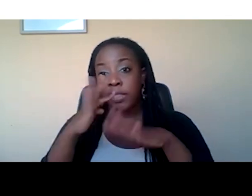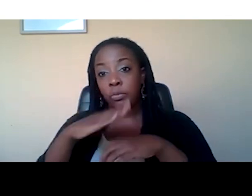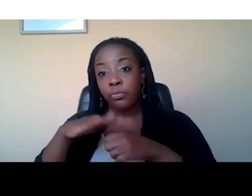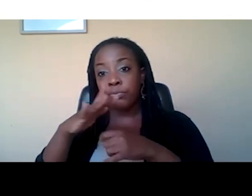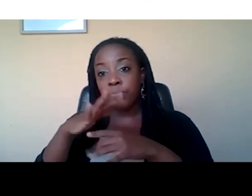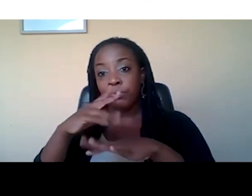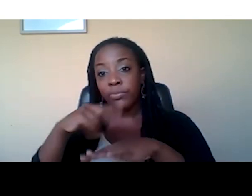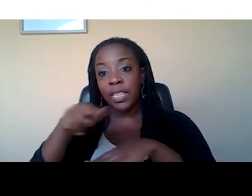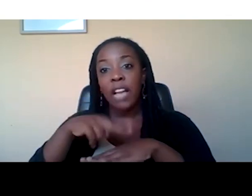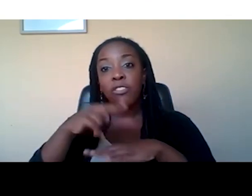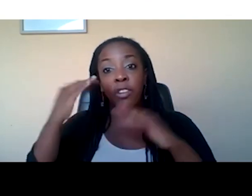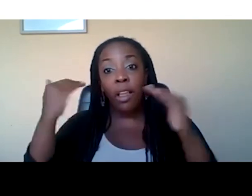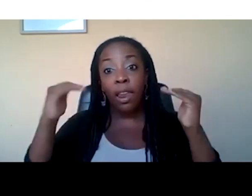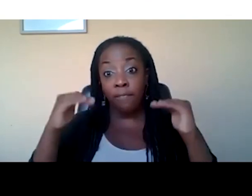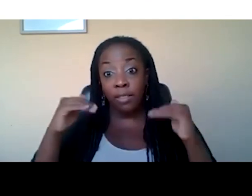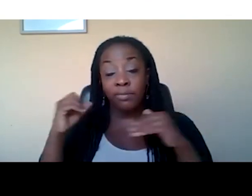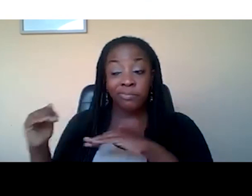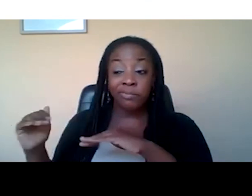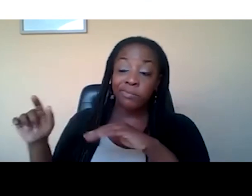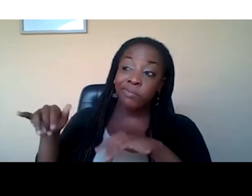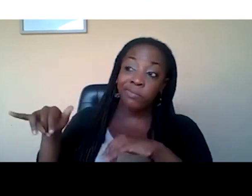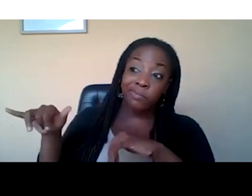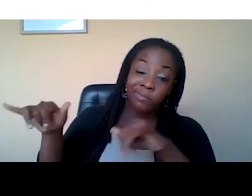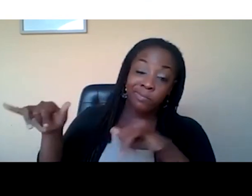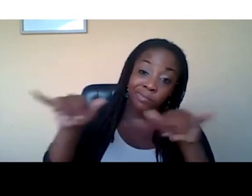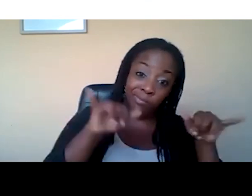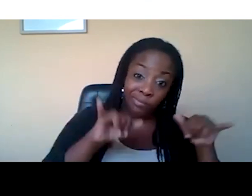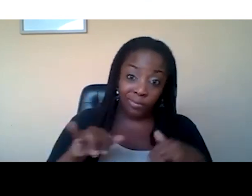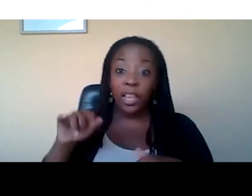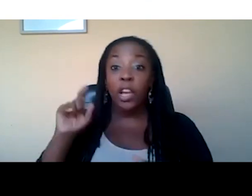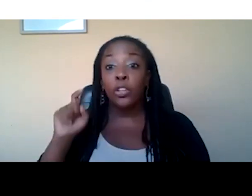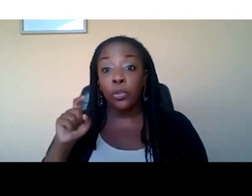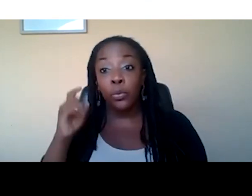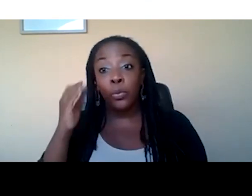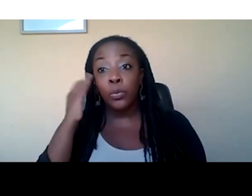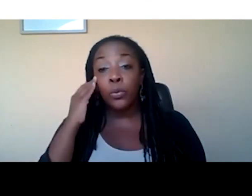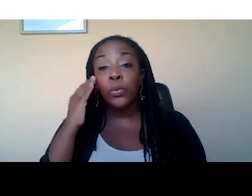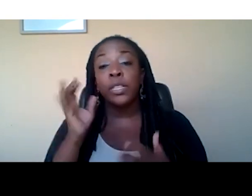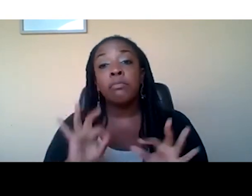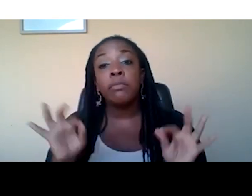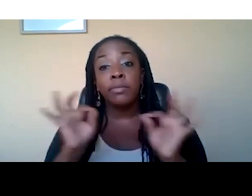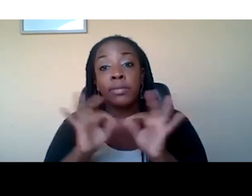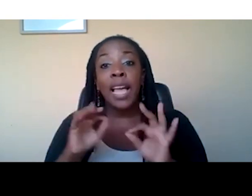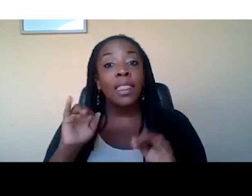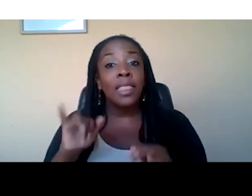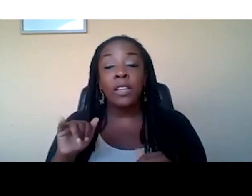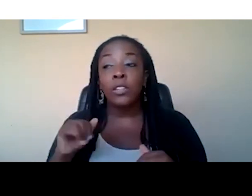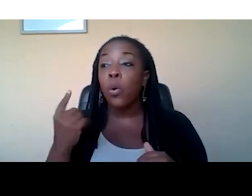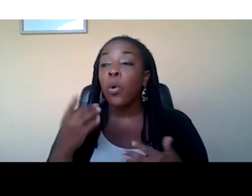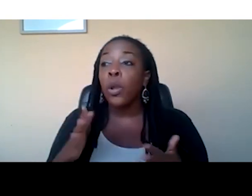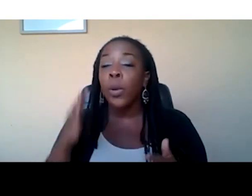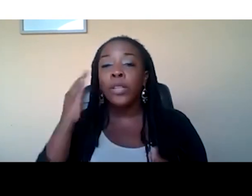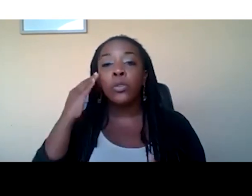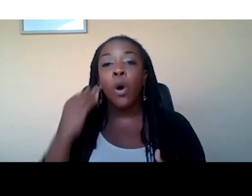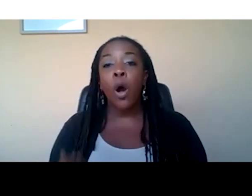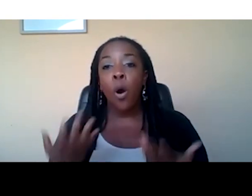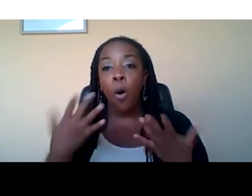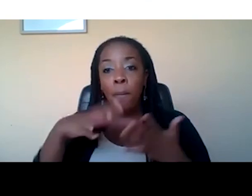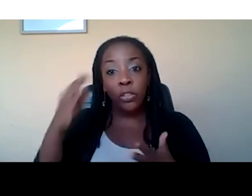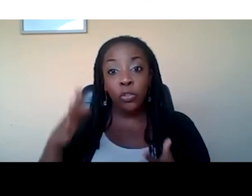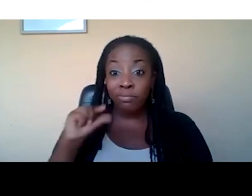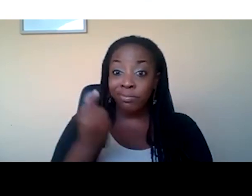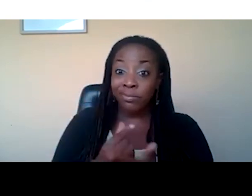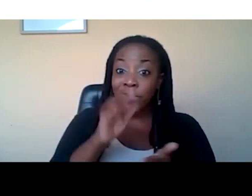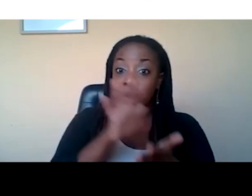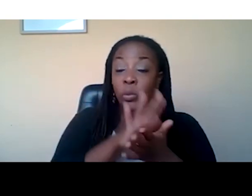is critical, because that's the only way we can know how many students are coming out of school, the different types of disability, the different